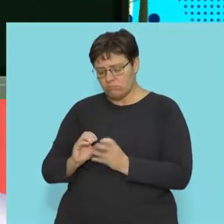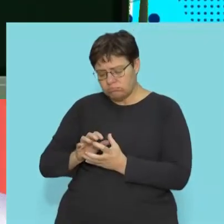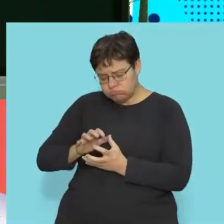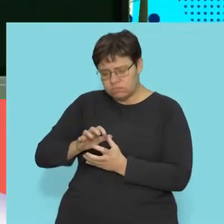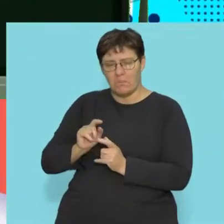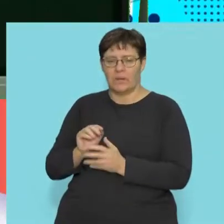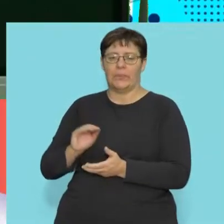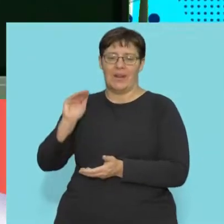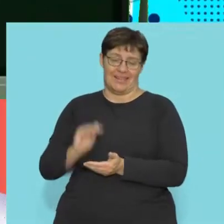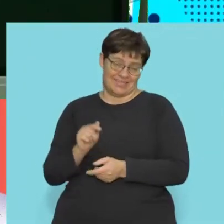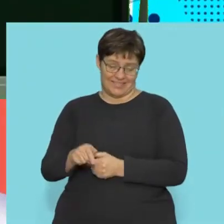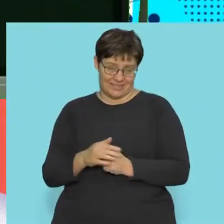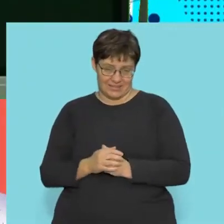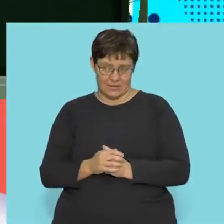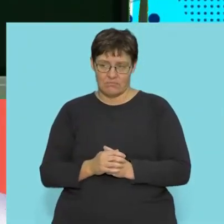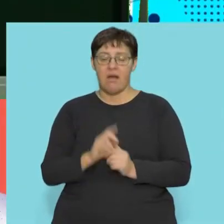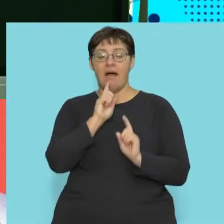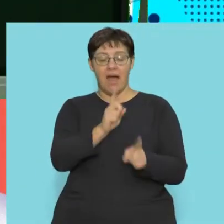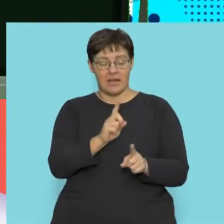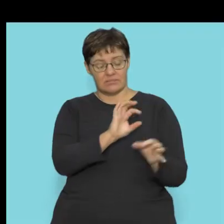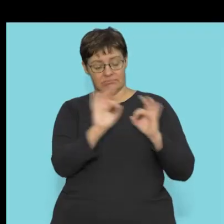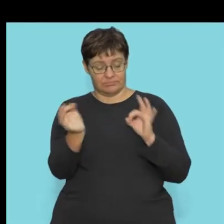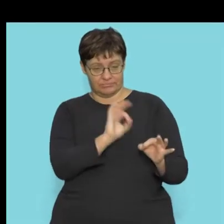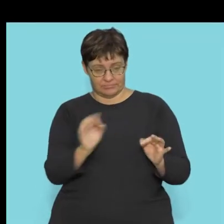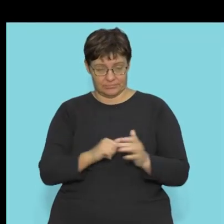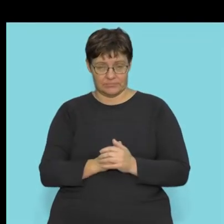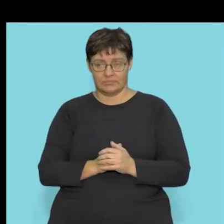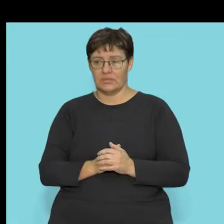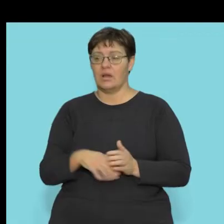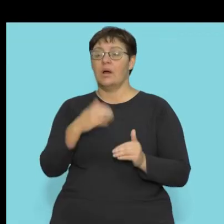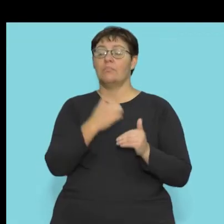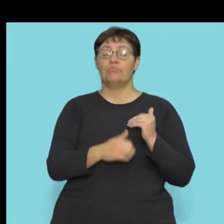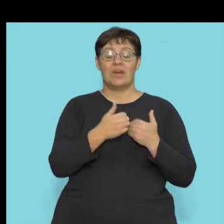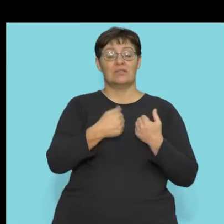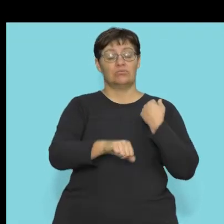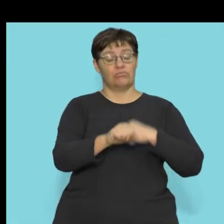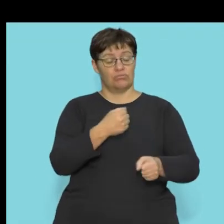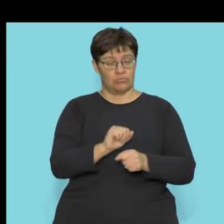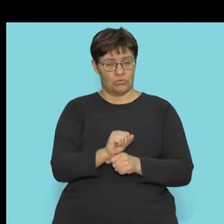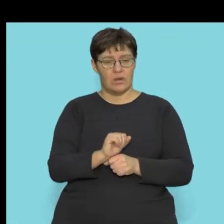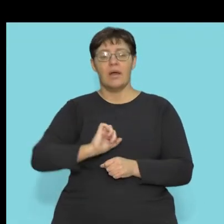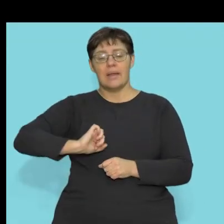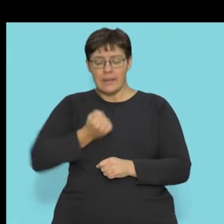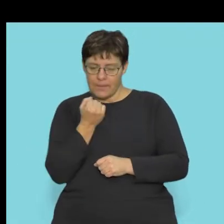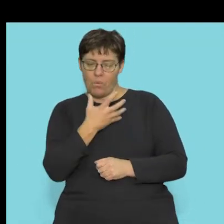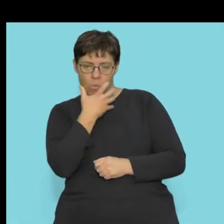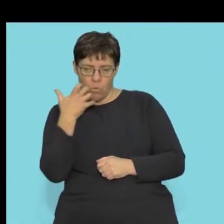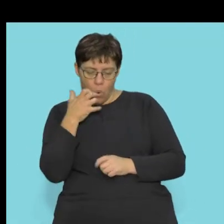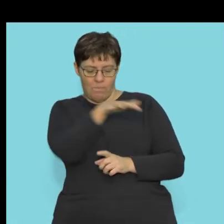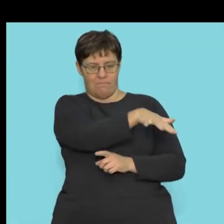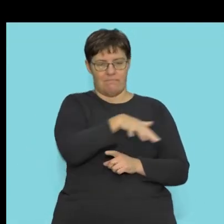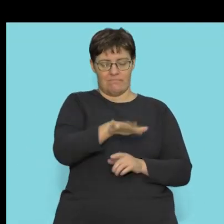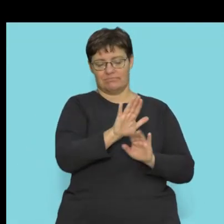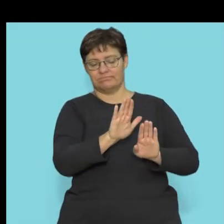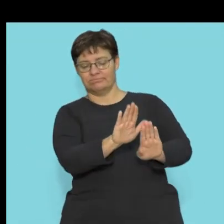cooler environment. So I'll string that together in my answer here. So as I mentioned, the bread dough that must be kept